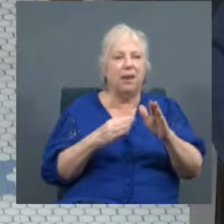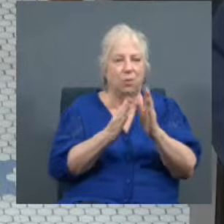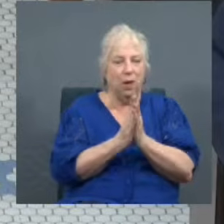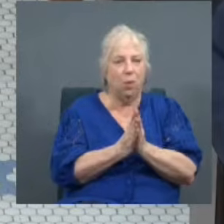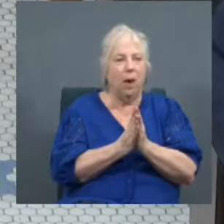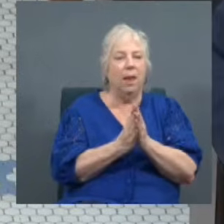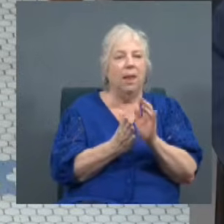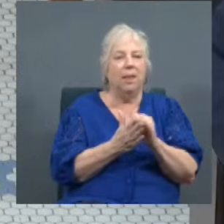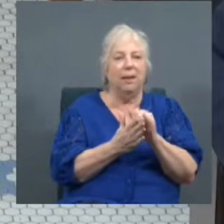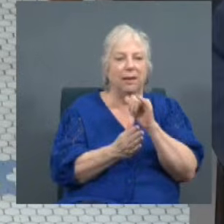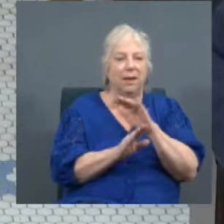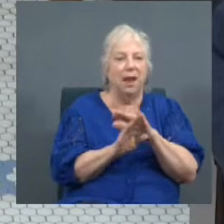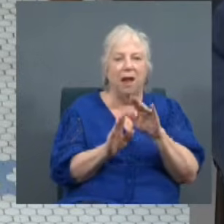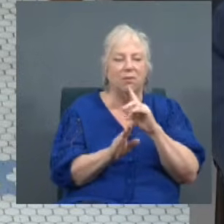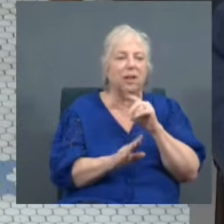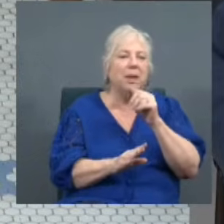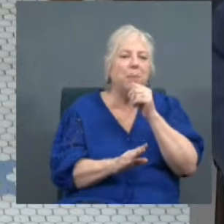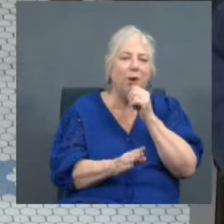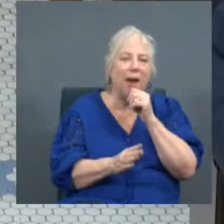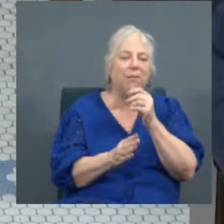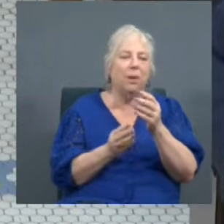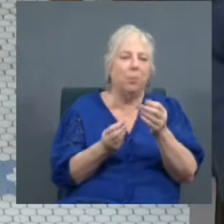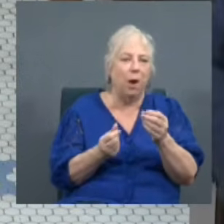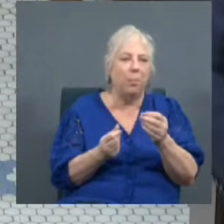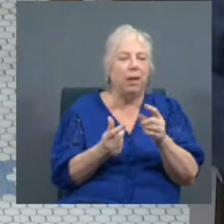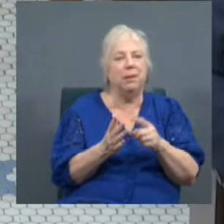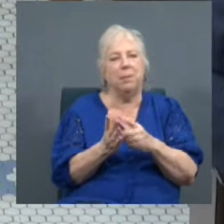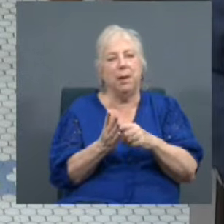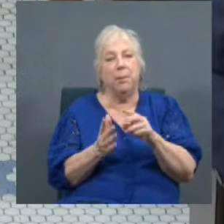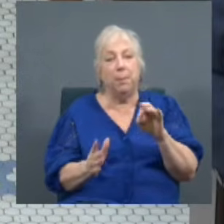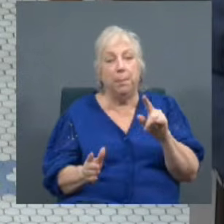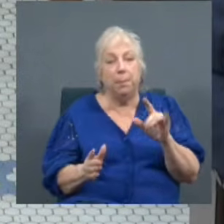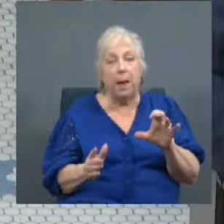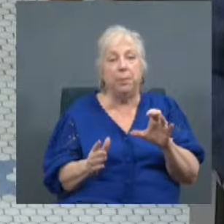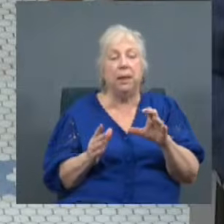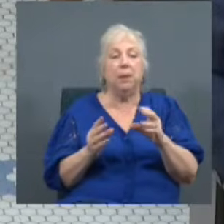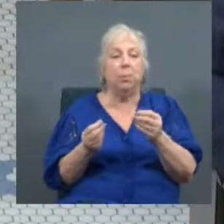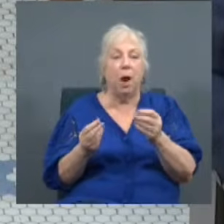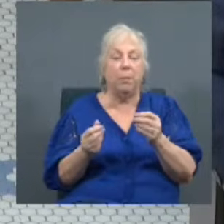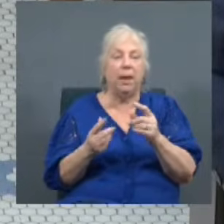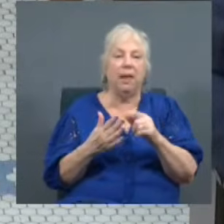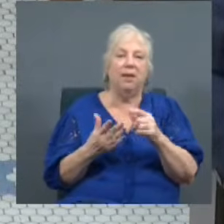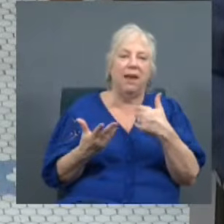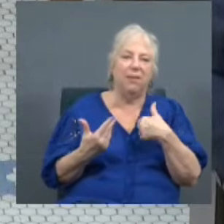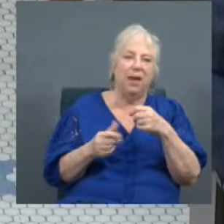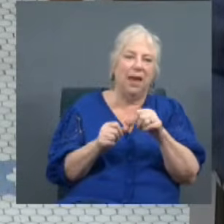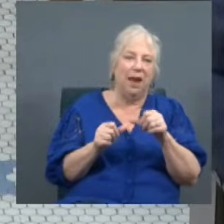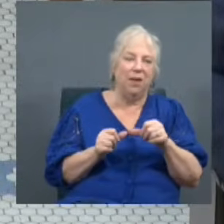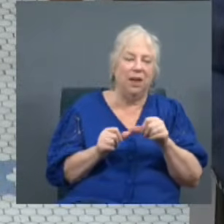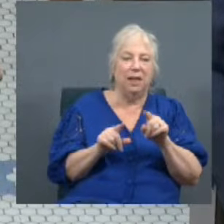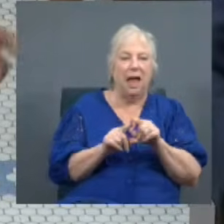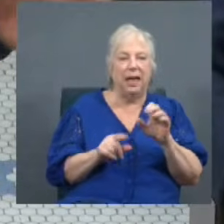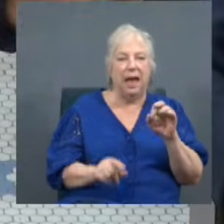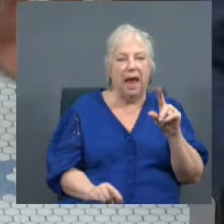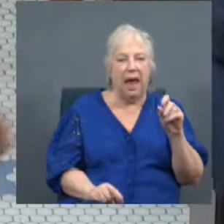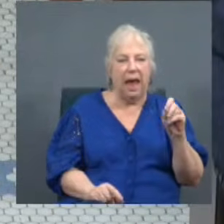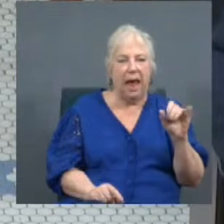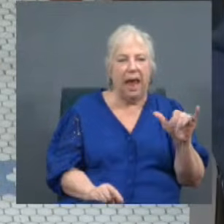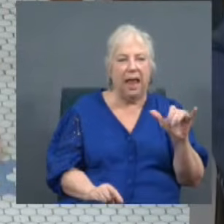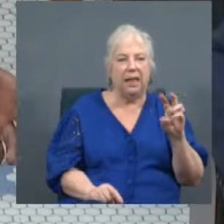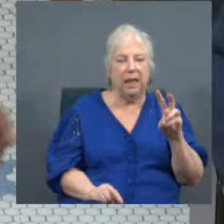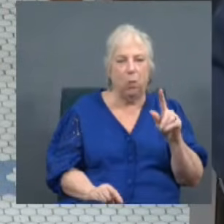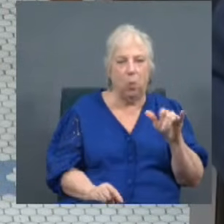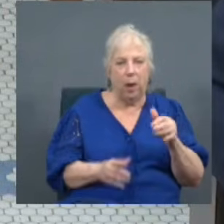actually private property. That's sometimes public property, and you have some areas such as alleyways that we do go down because we